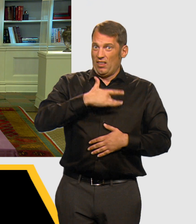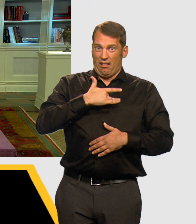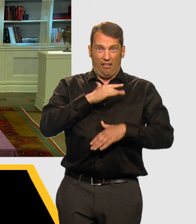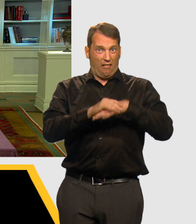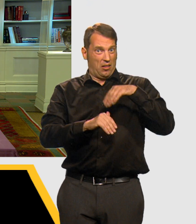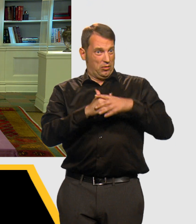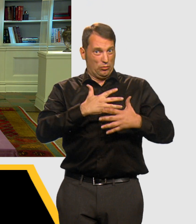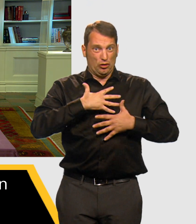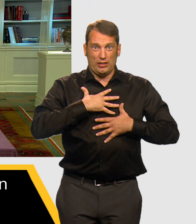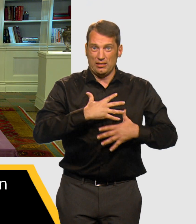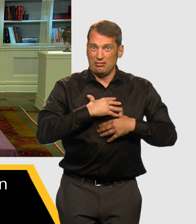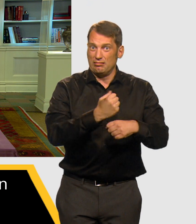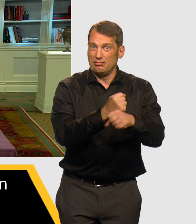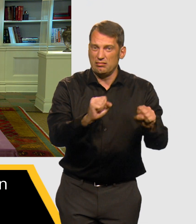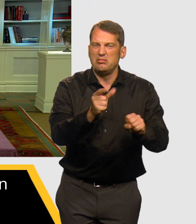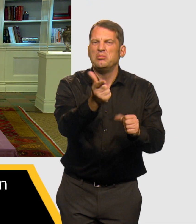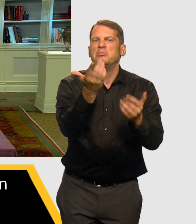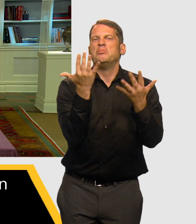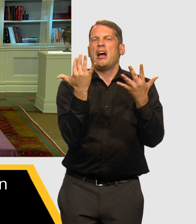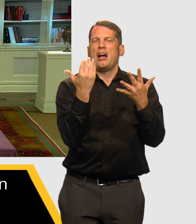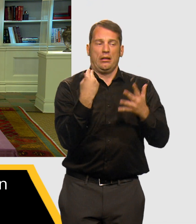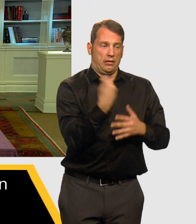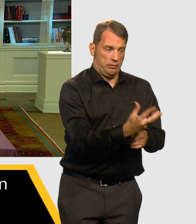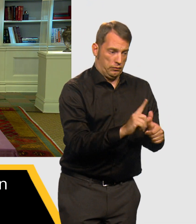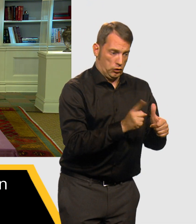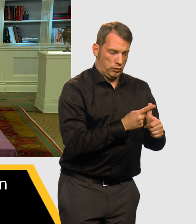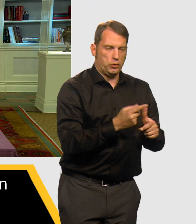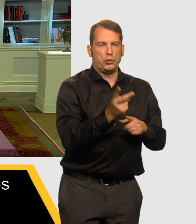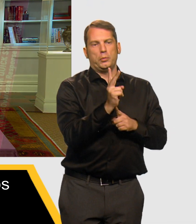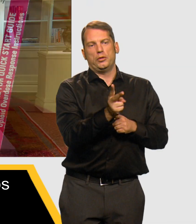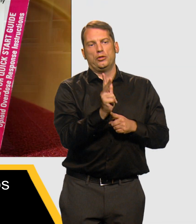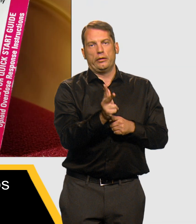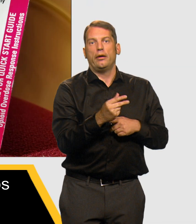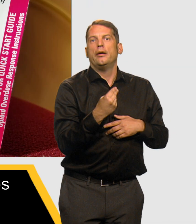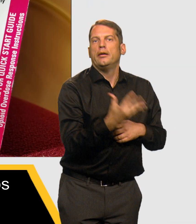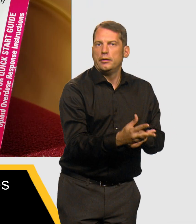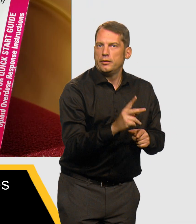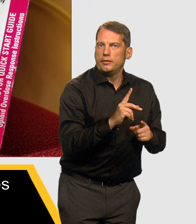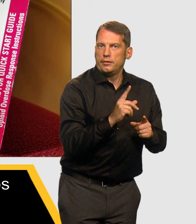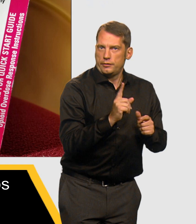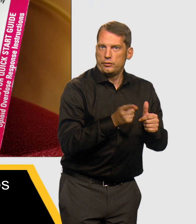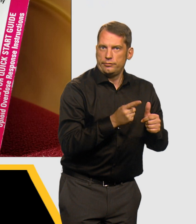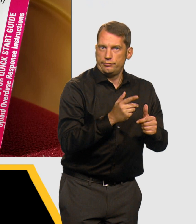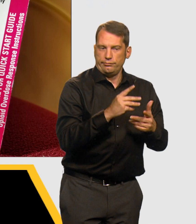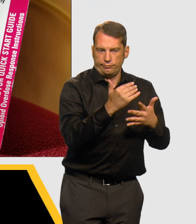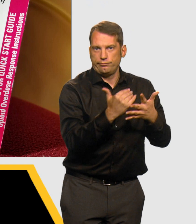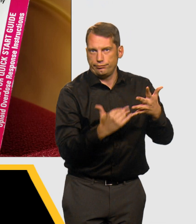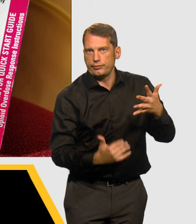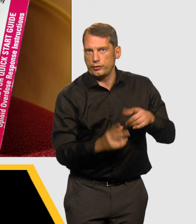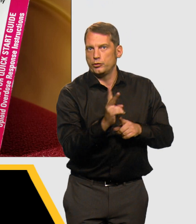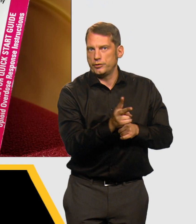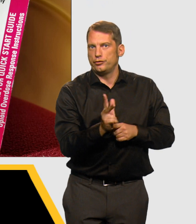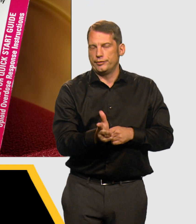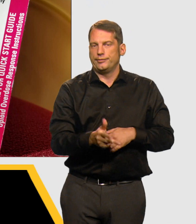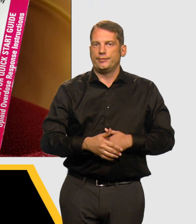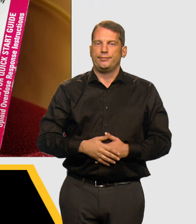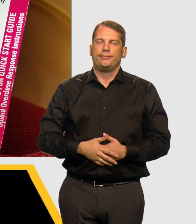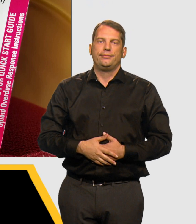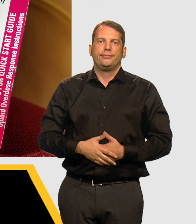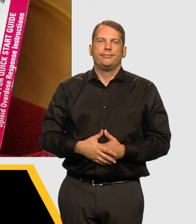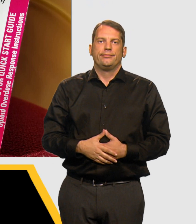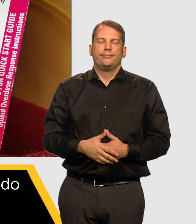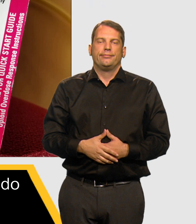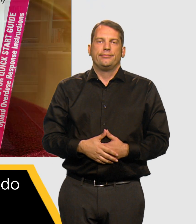responders arrive. If you do not feel comfortable rescue breathing, wait 2 to 3 minutes after giving the first dose of